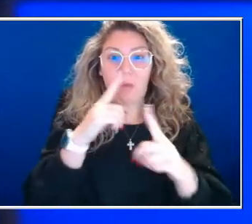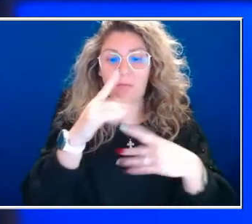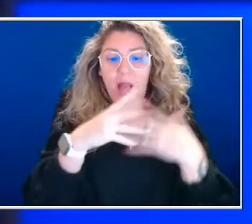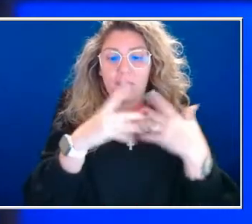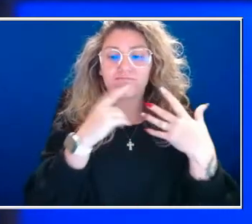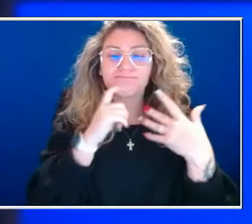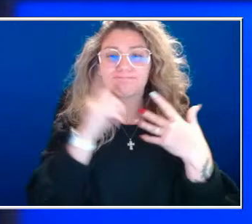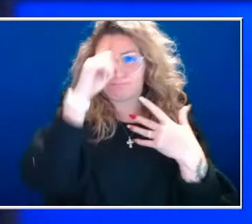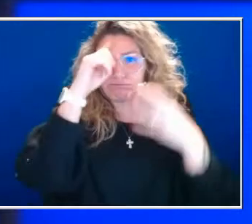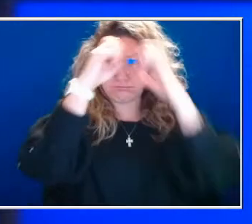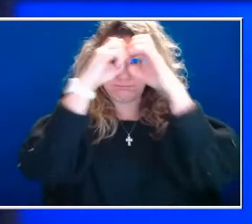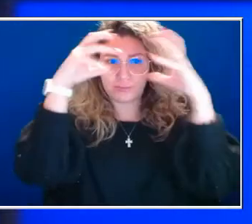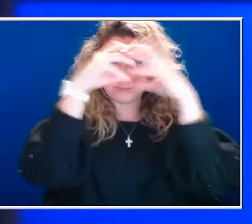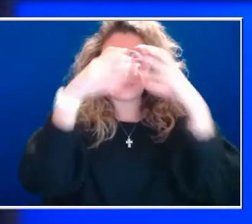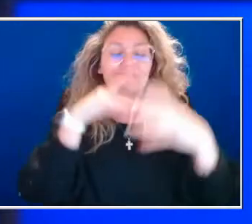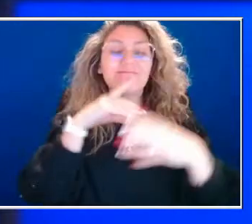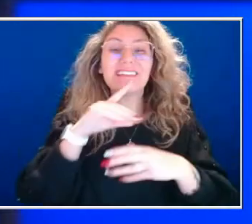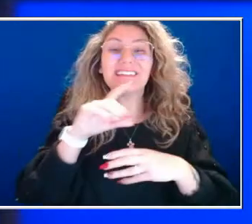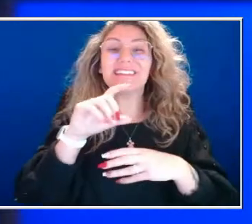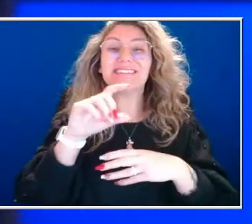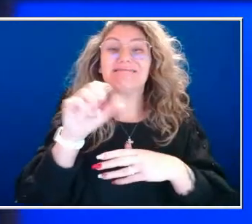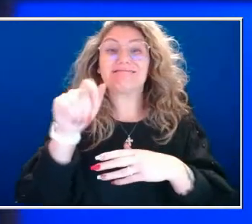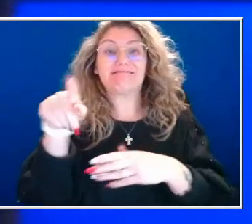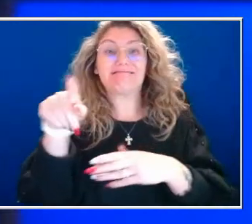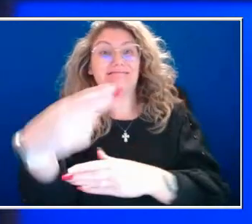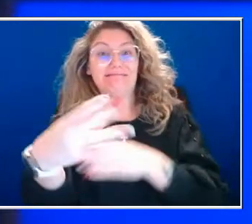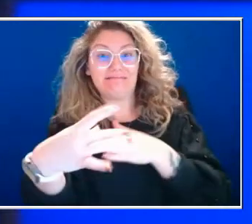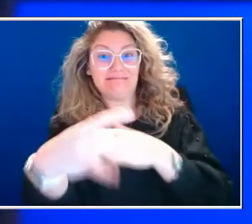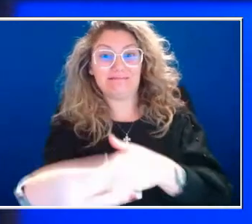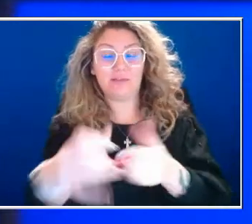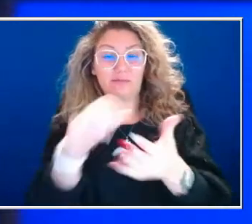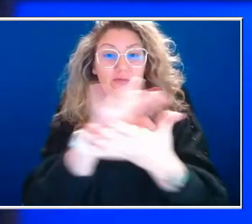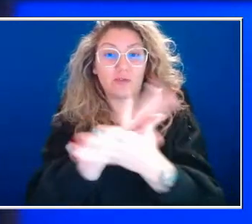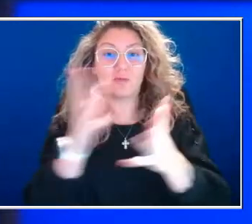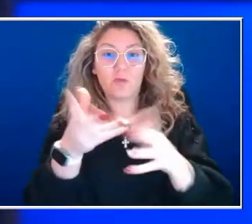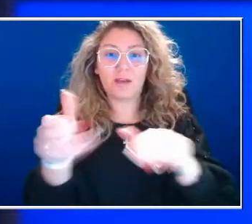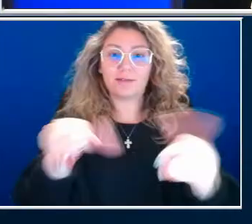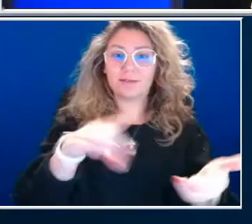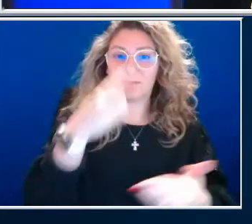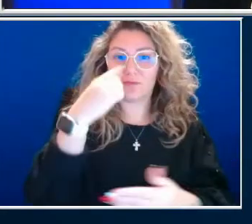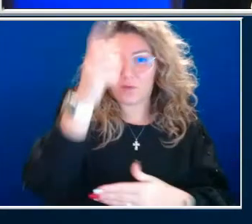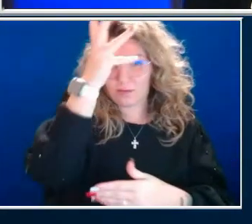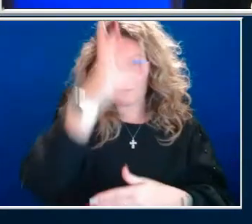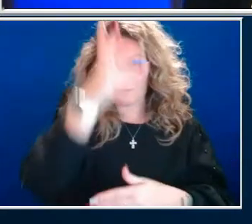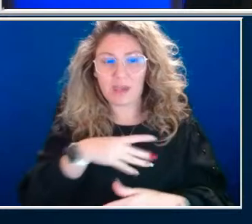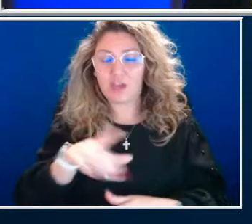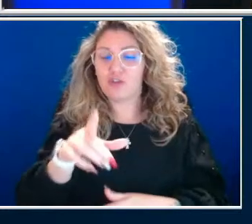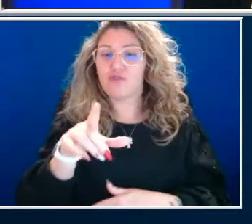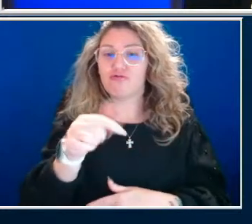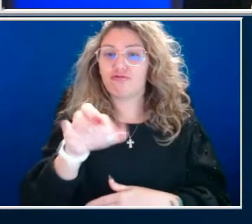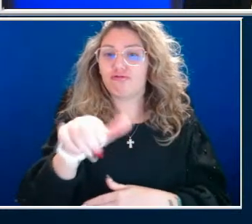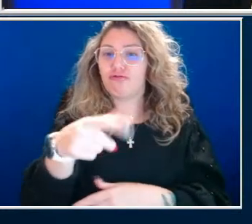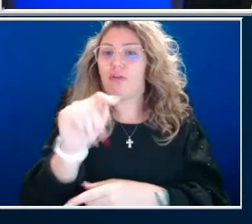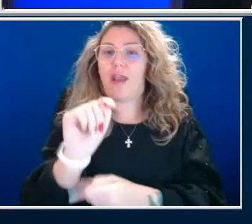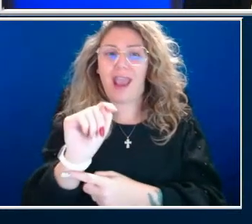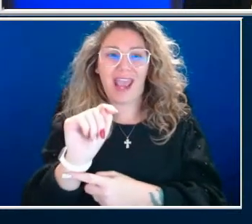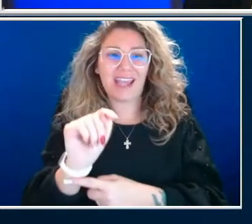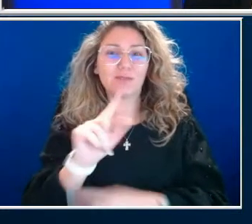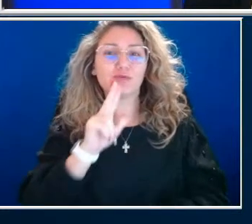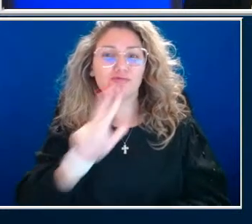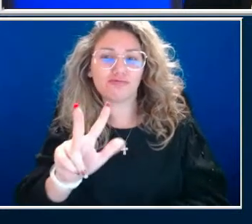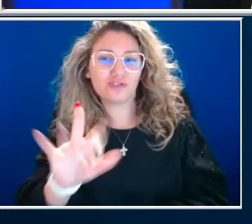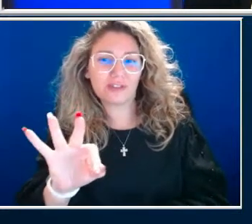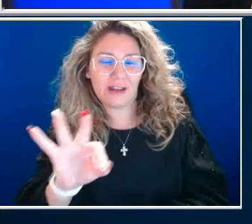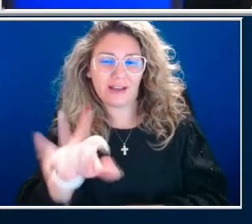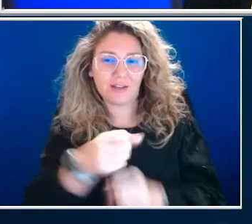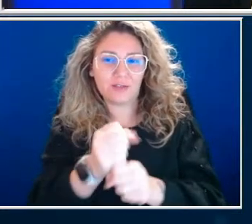for men over the age of 50. Grant Wahl was 49 years old. We are joined by thoracic surgeon Dr. Peter Downey.